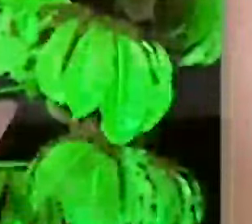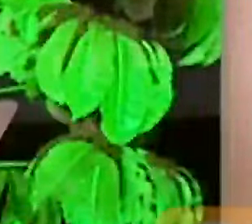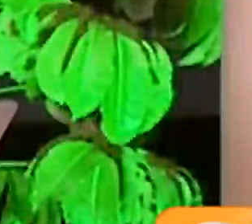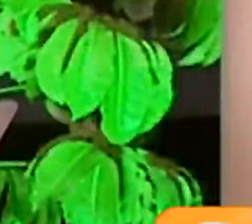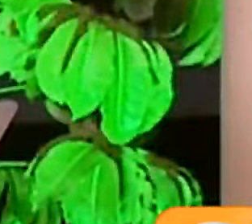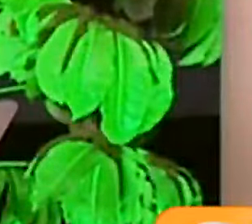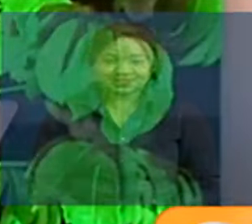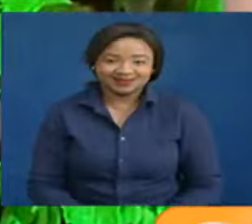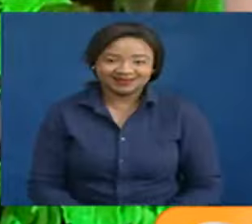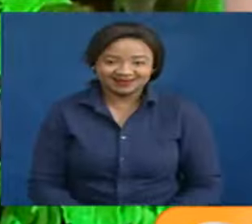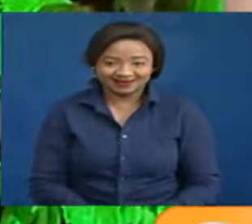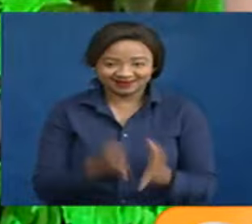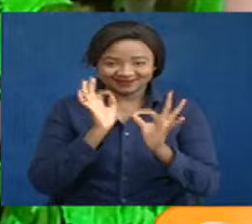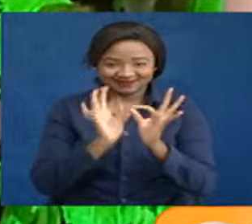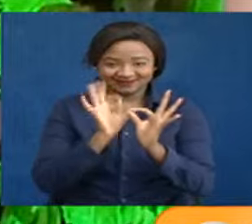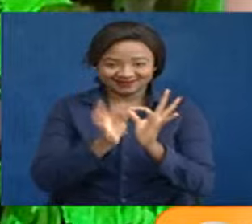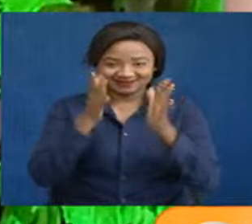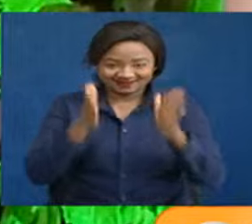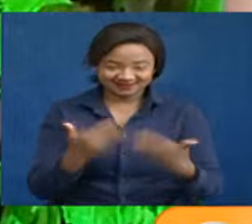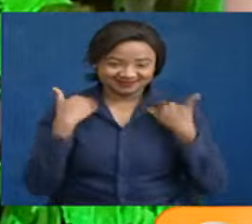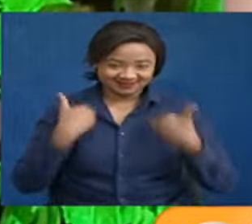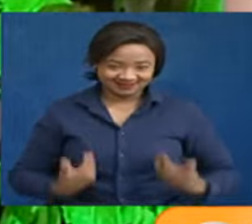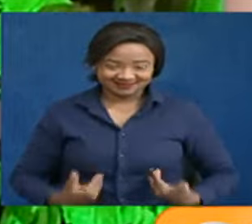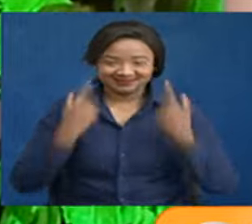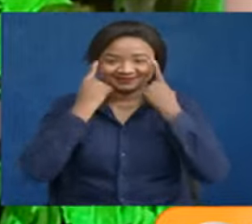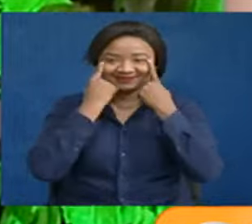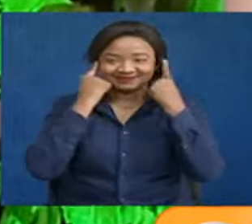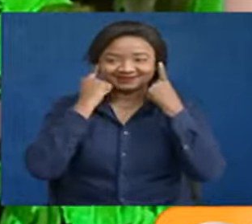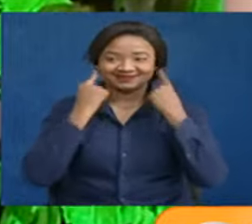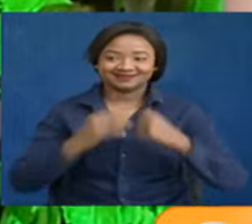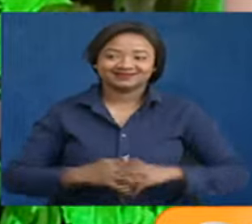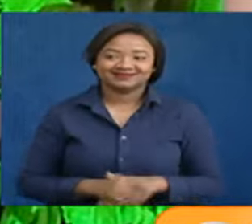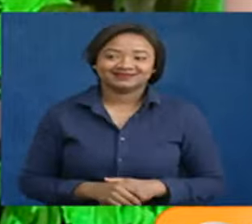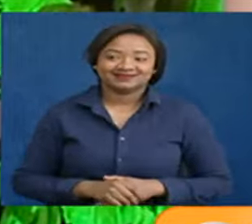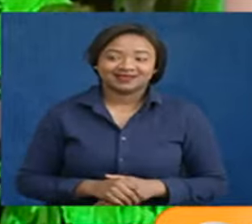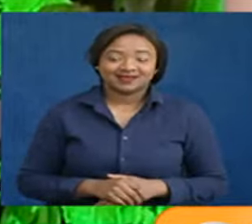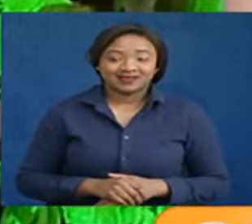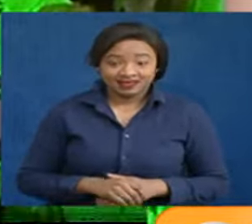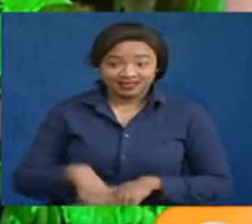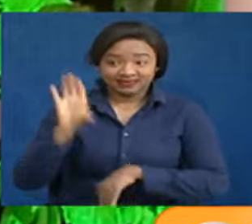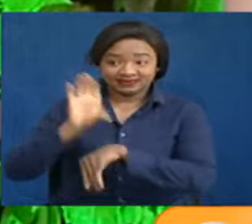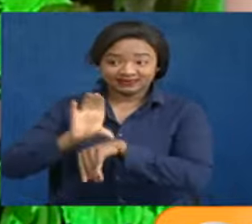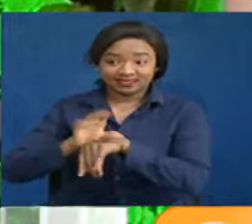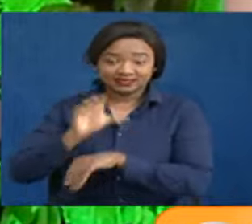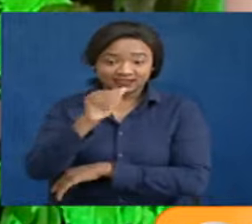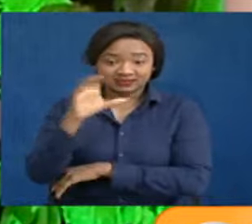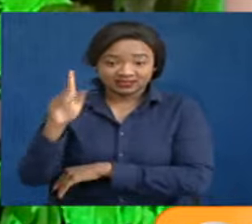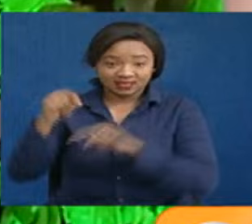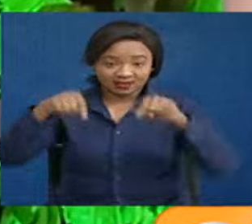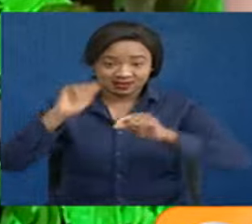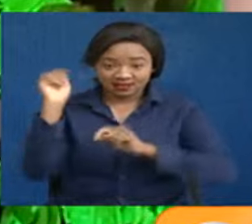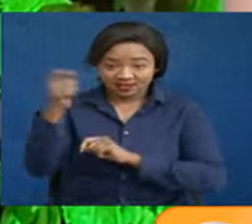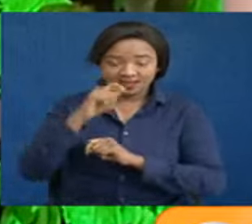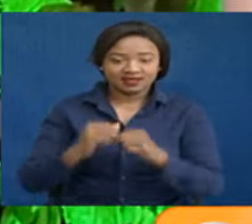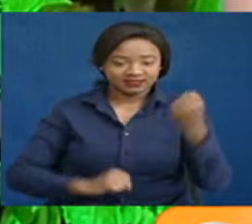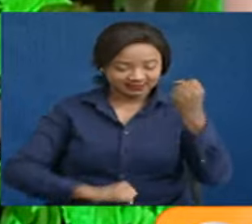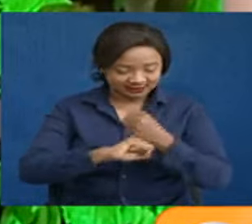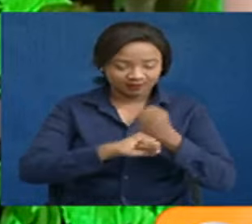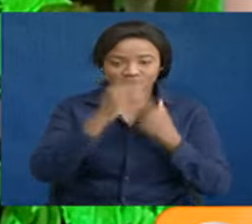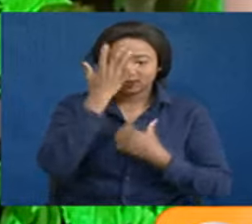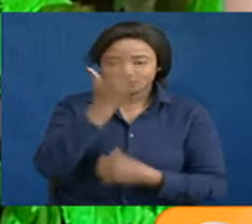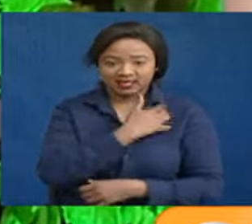Thank you so much for tuning in. Our sign language interpreter tonight is Yula Nzale. So Anglican Church of Kenya has backed the Catholic Church in